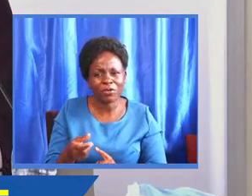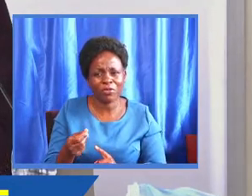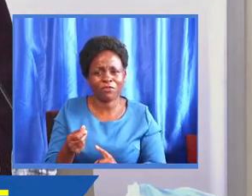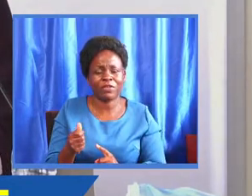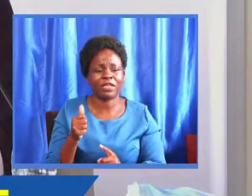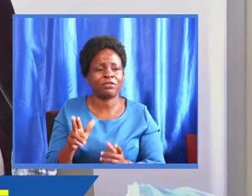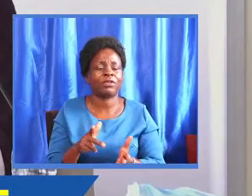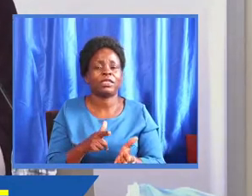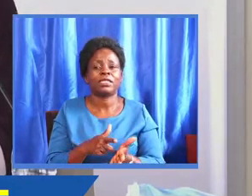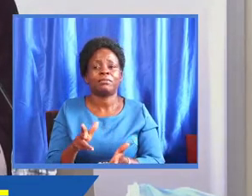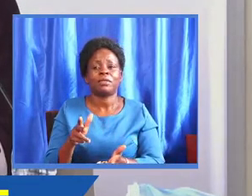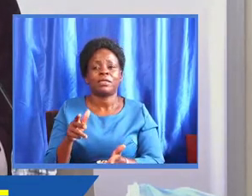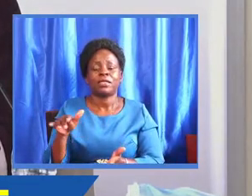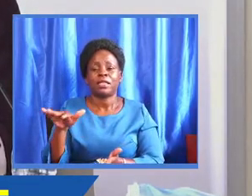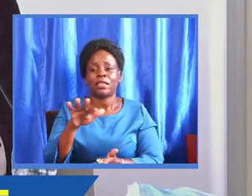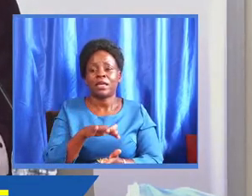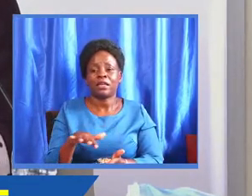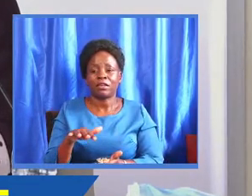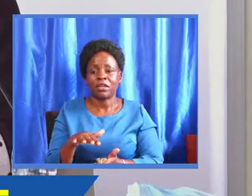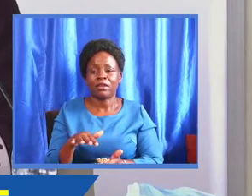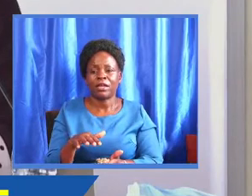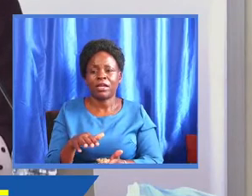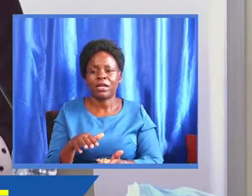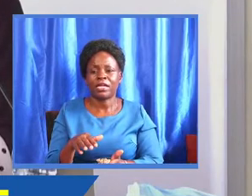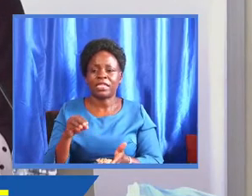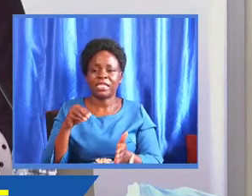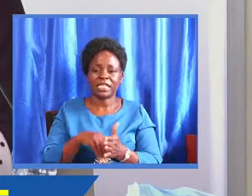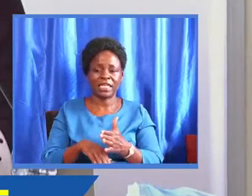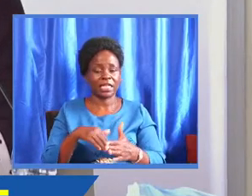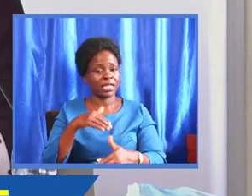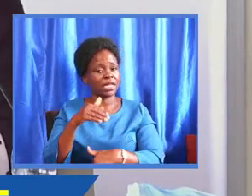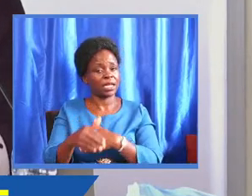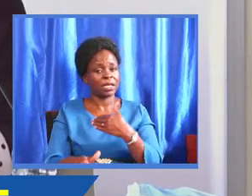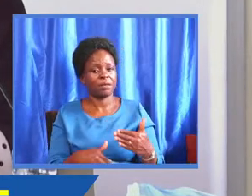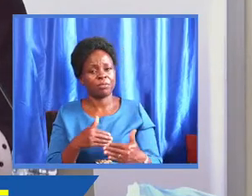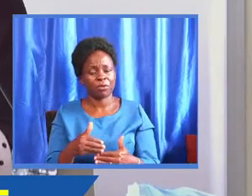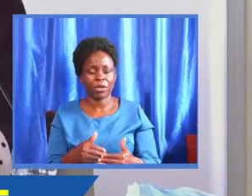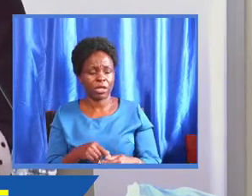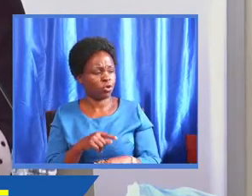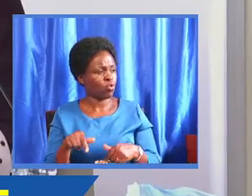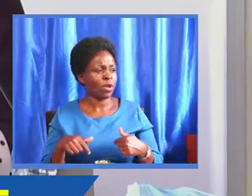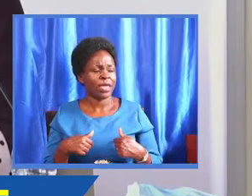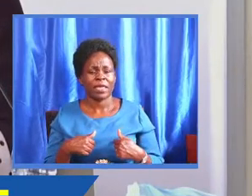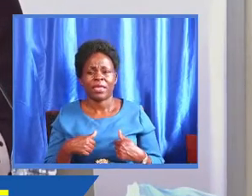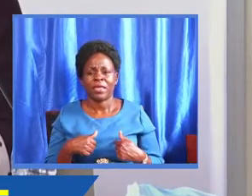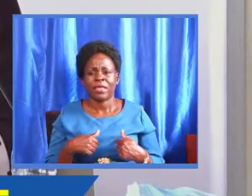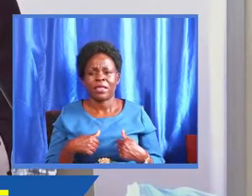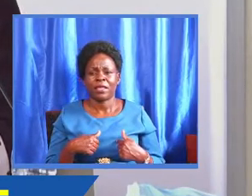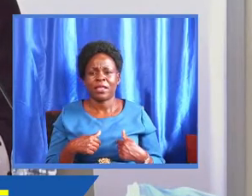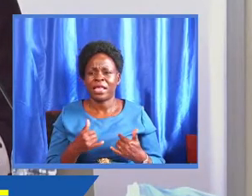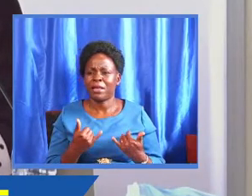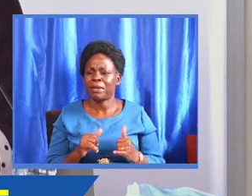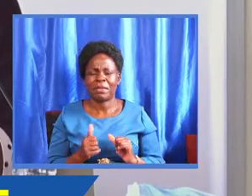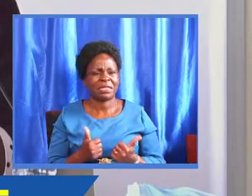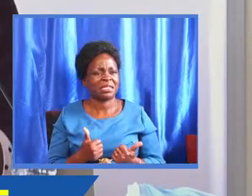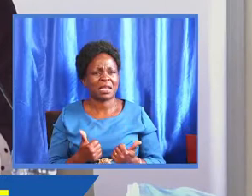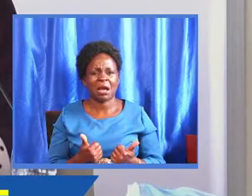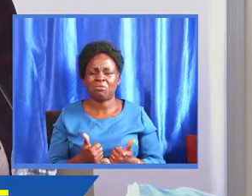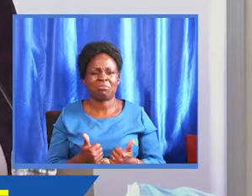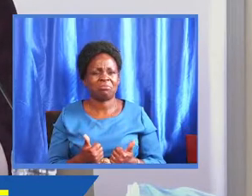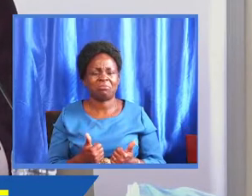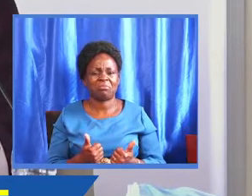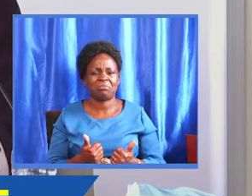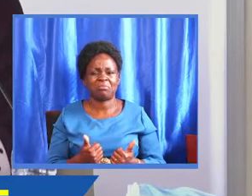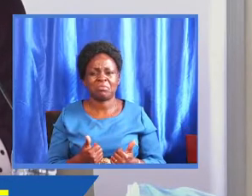paid for that area. So it's in progress. We are not yet implementing it for now because of a number